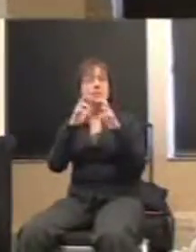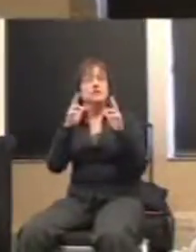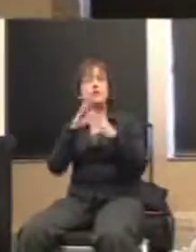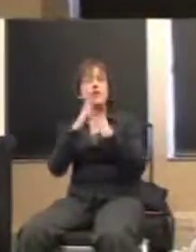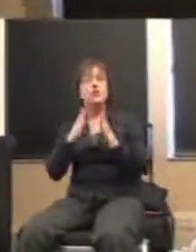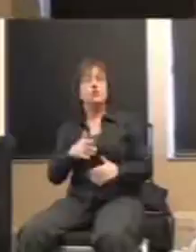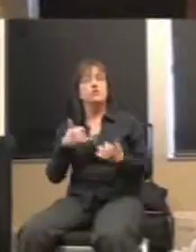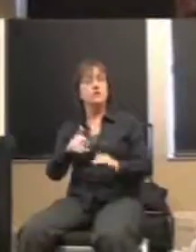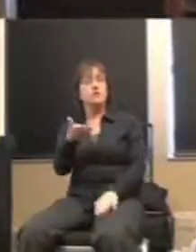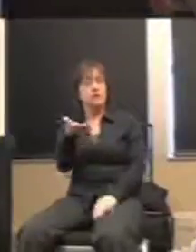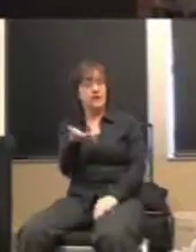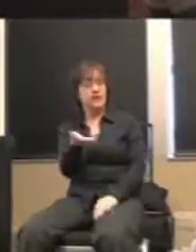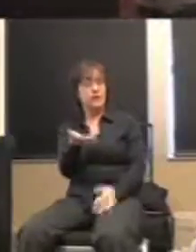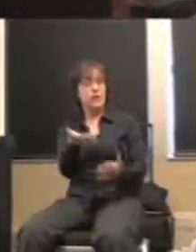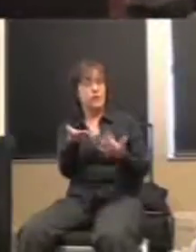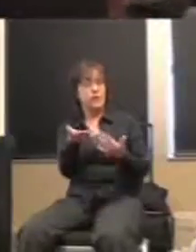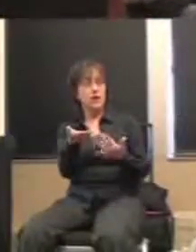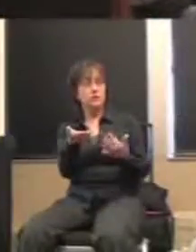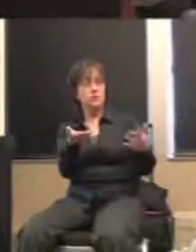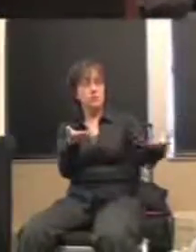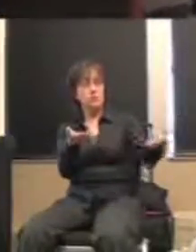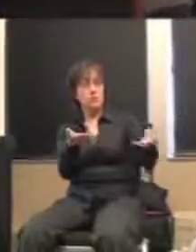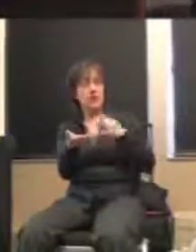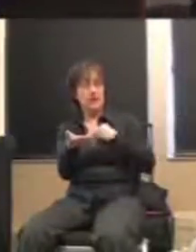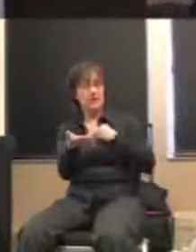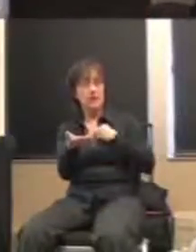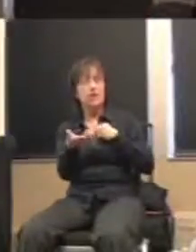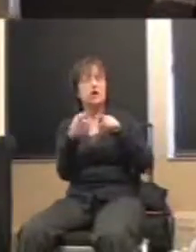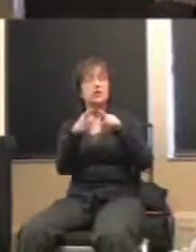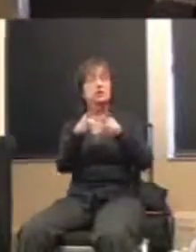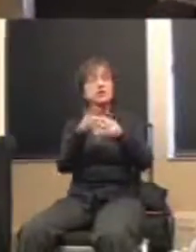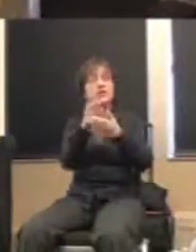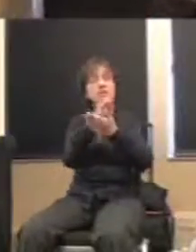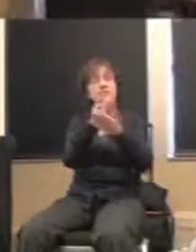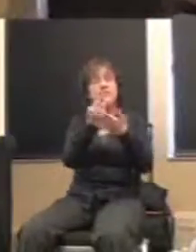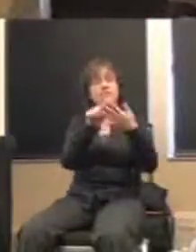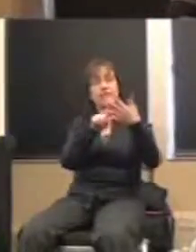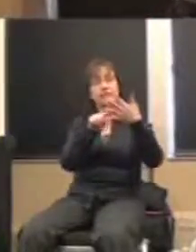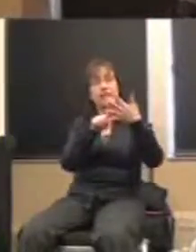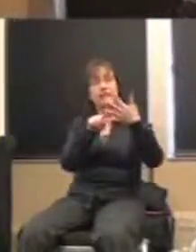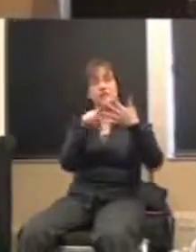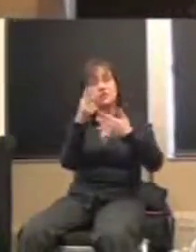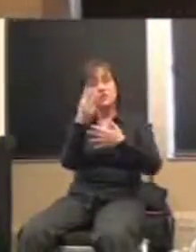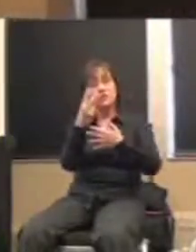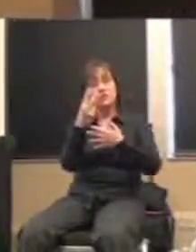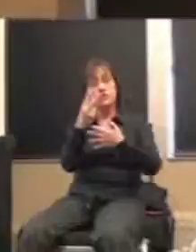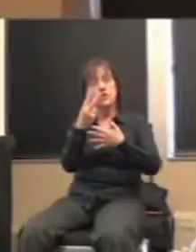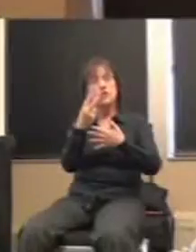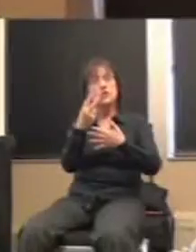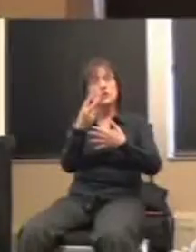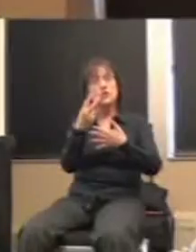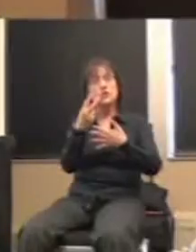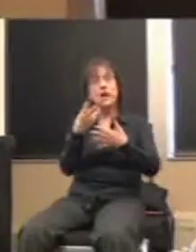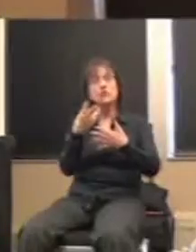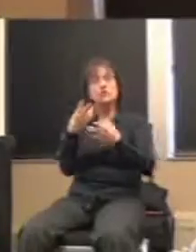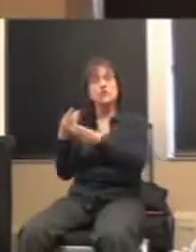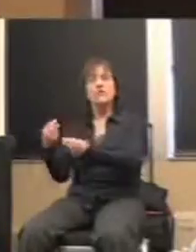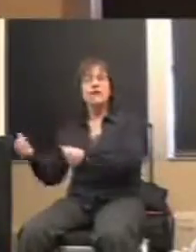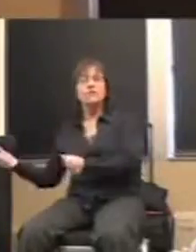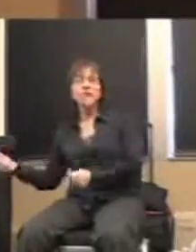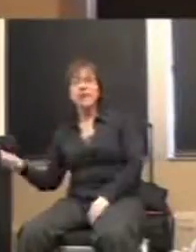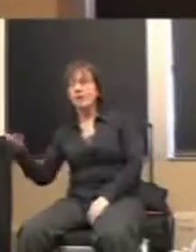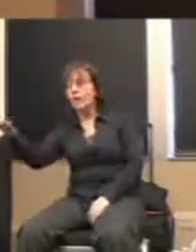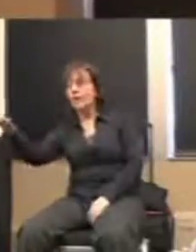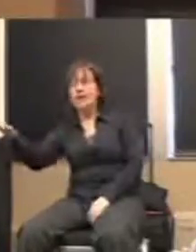to accept that icon. But this, during phase 2, is when you want to fade that open hand so that the student